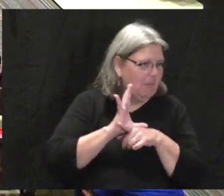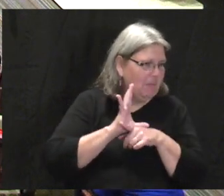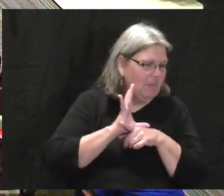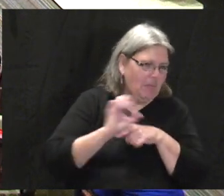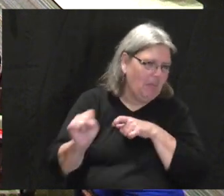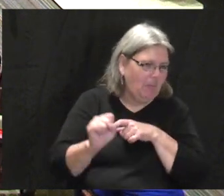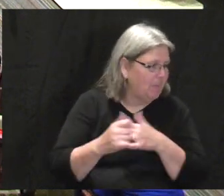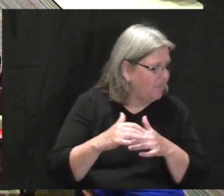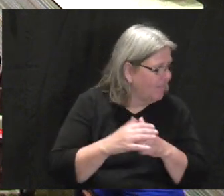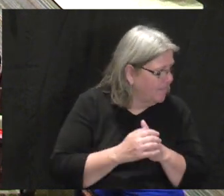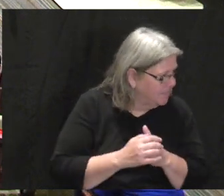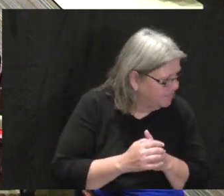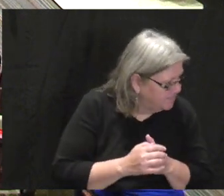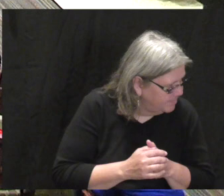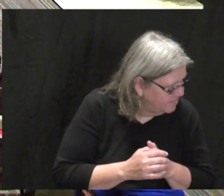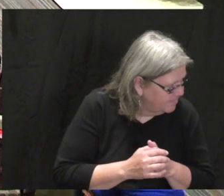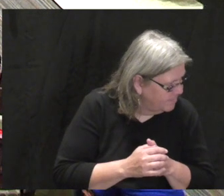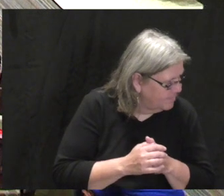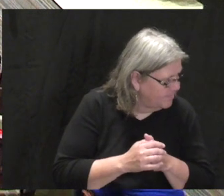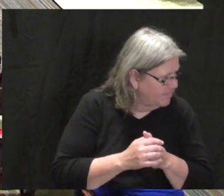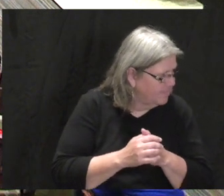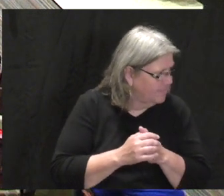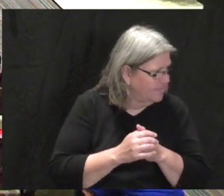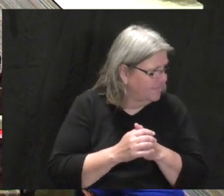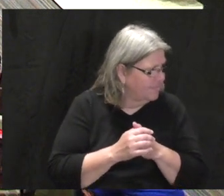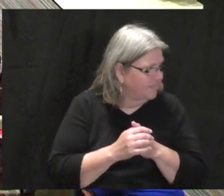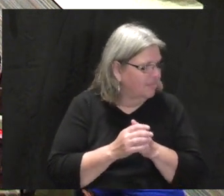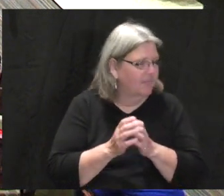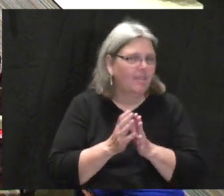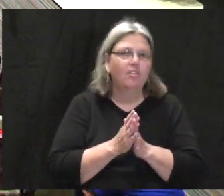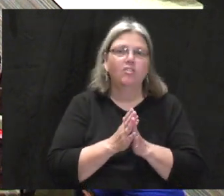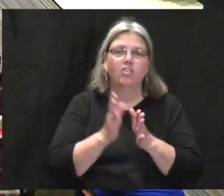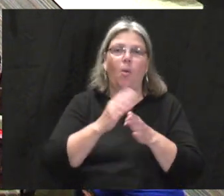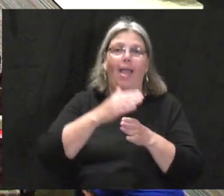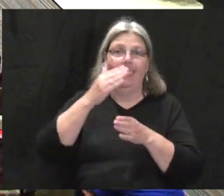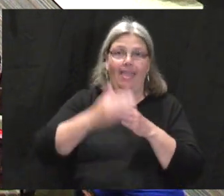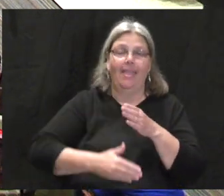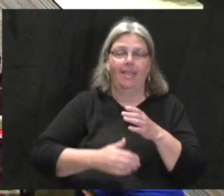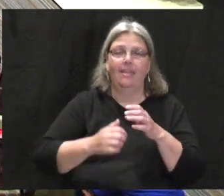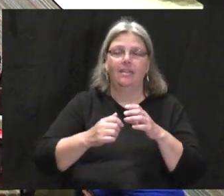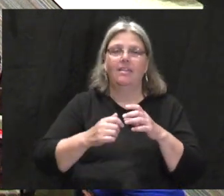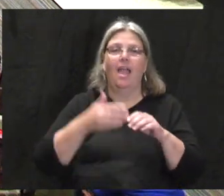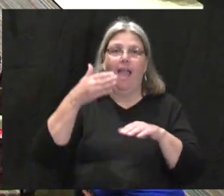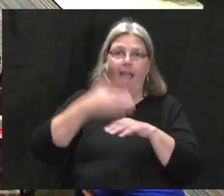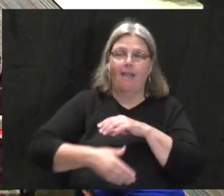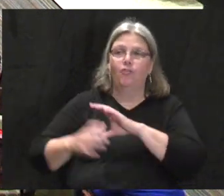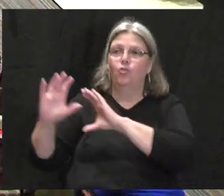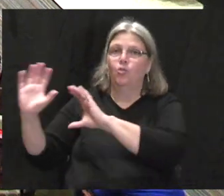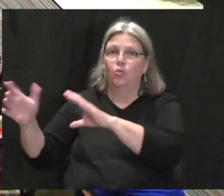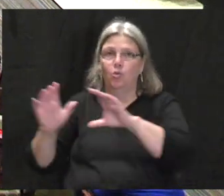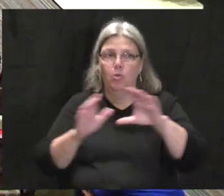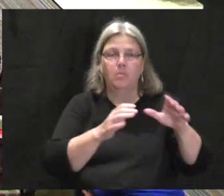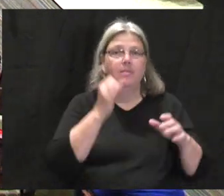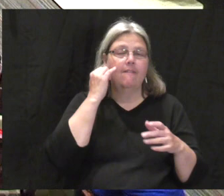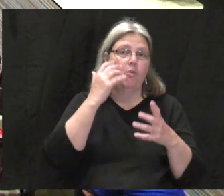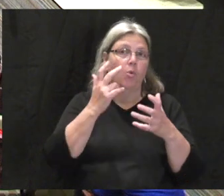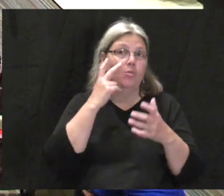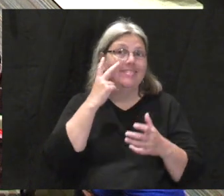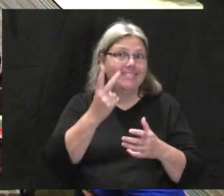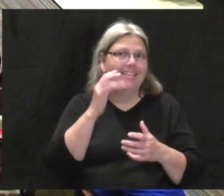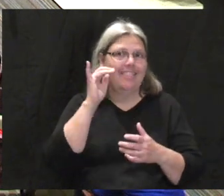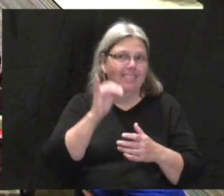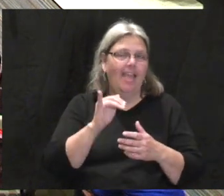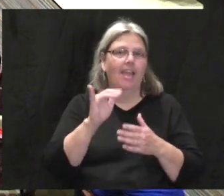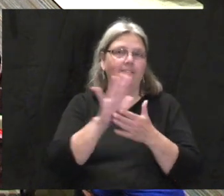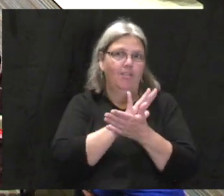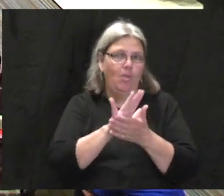is amazing. They did a great job, and we would love to share that with you. However, we do need some time because we are a little bit behind schedule